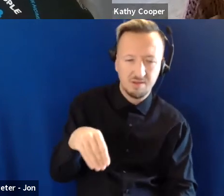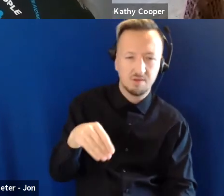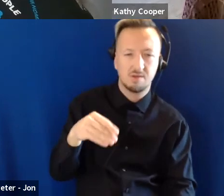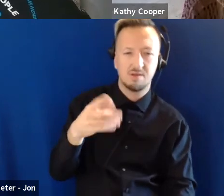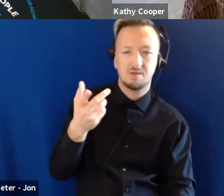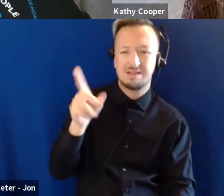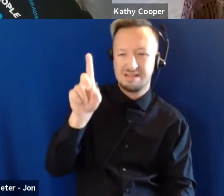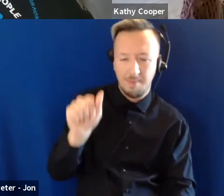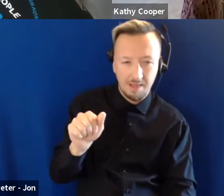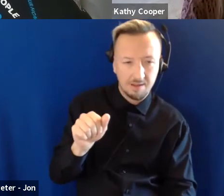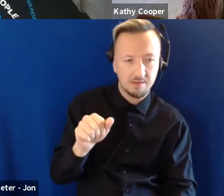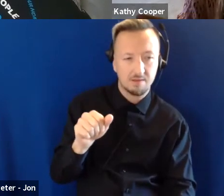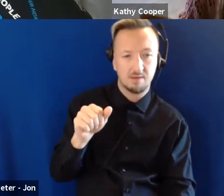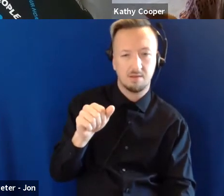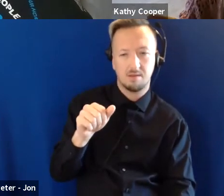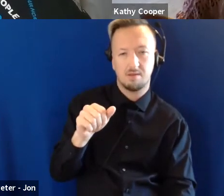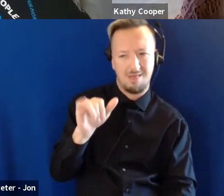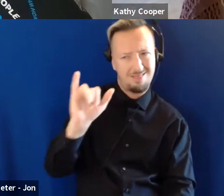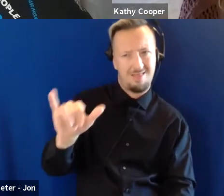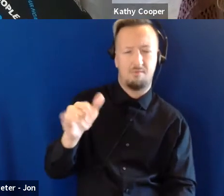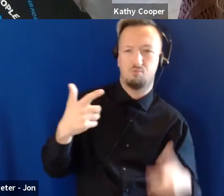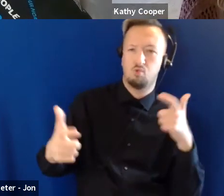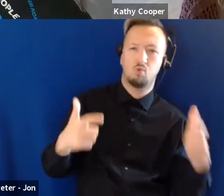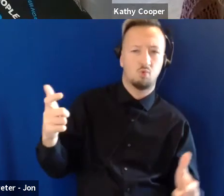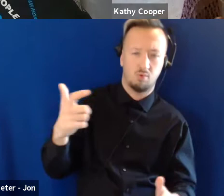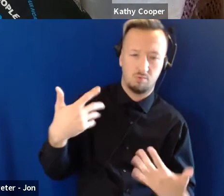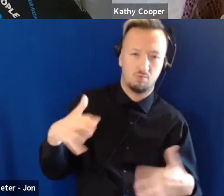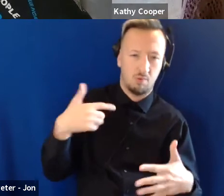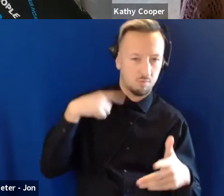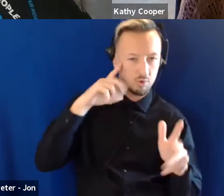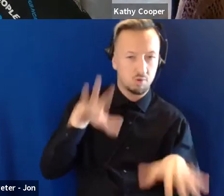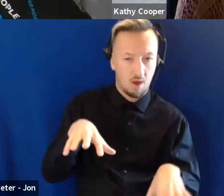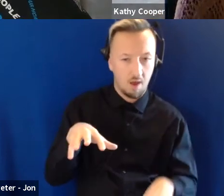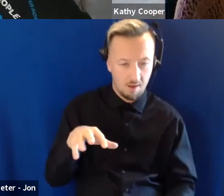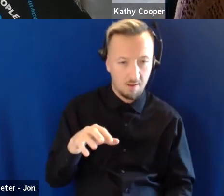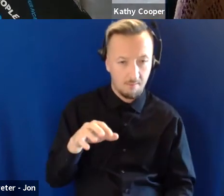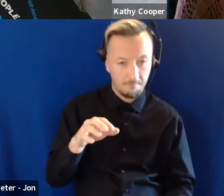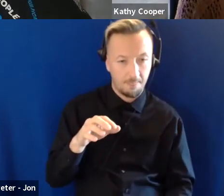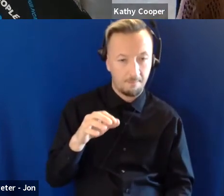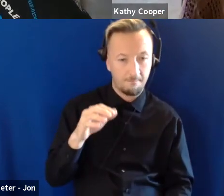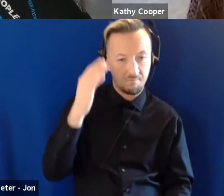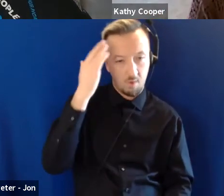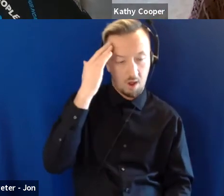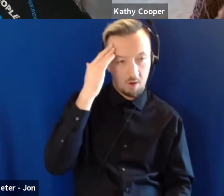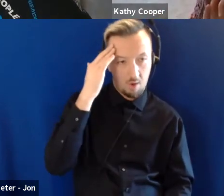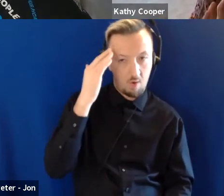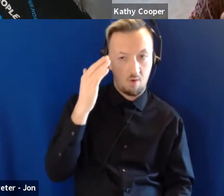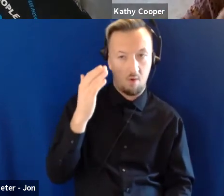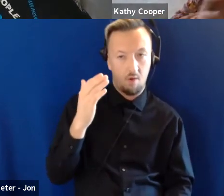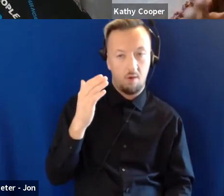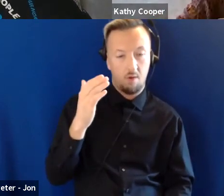were serving. And that was huge. It was actually very shocking to know that some of